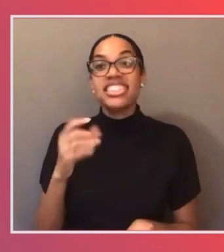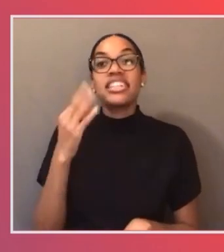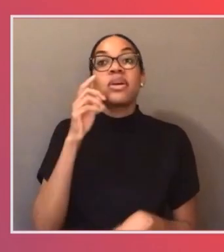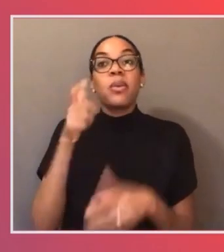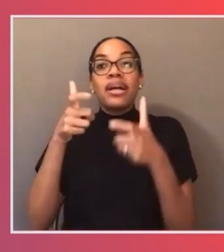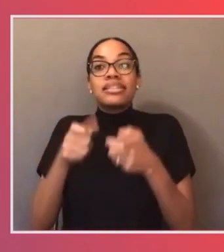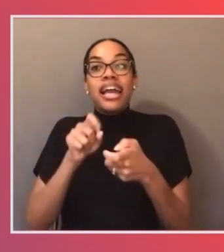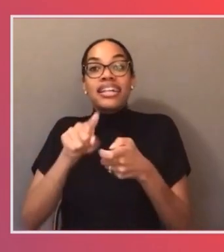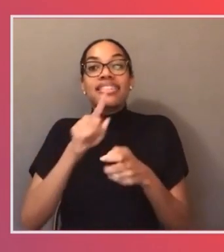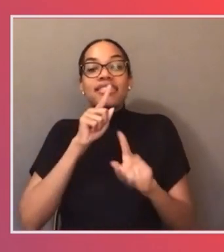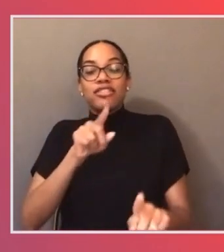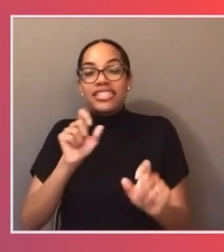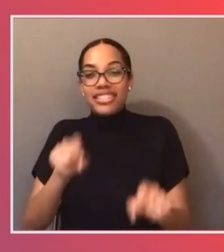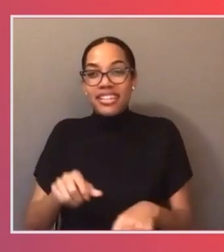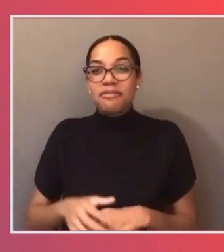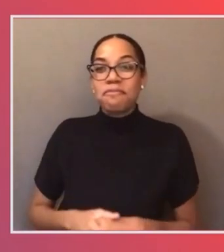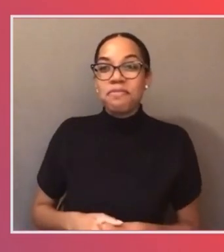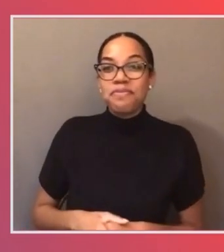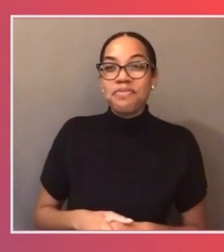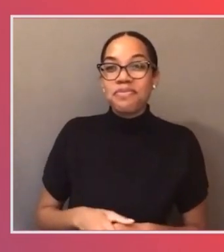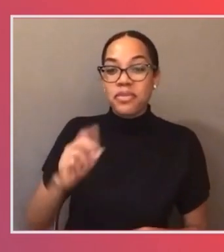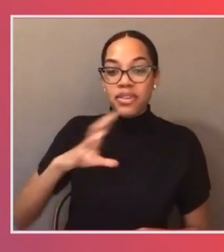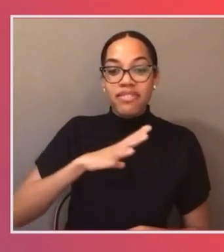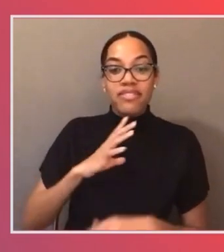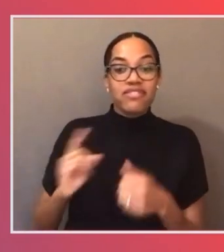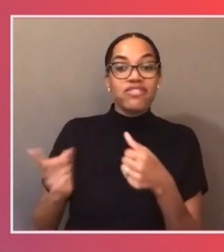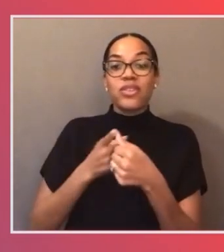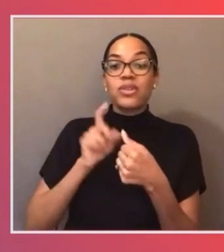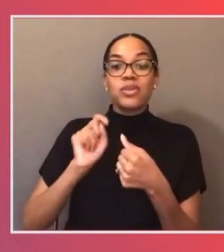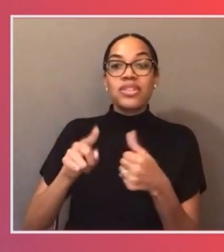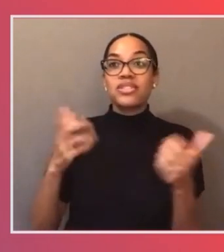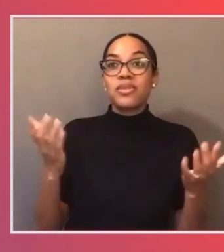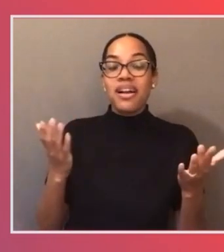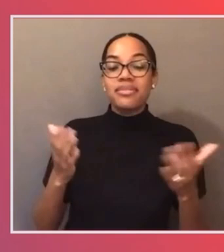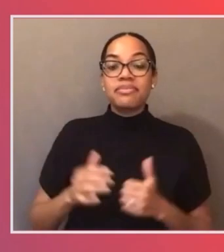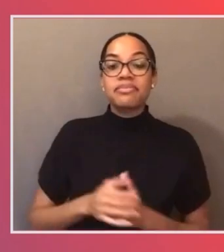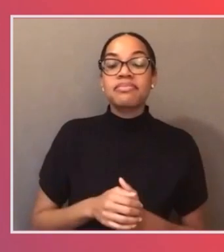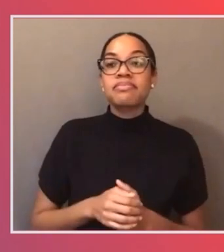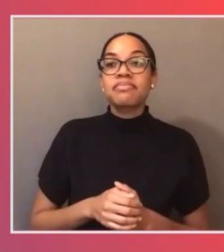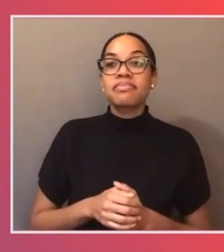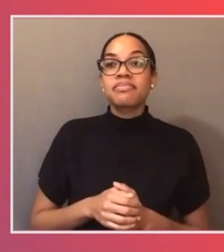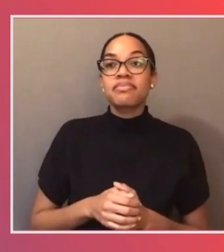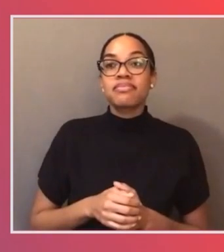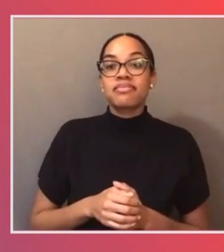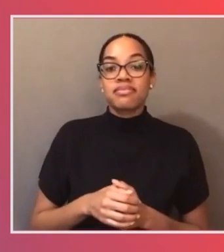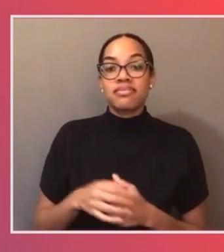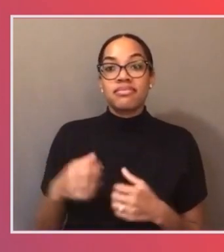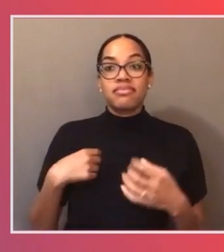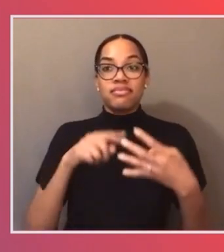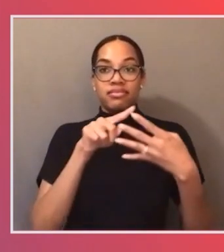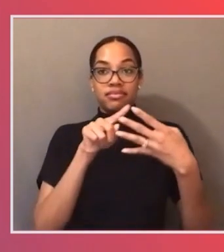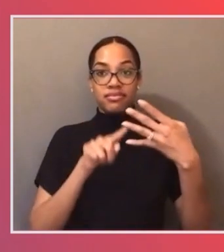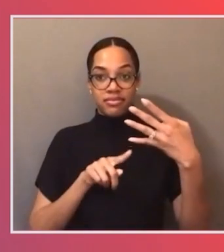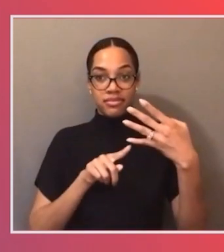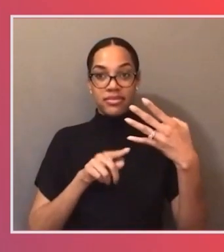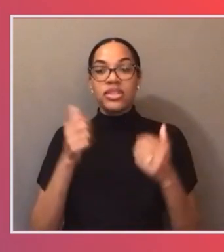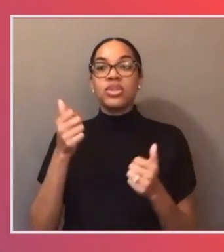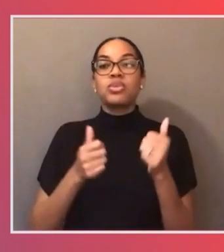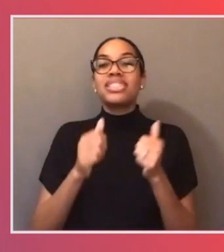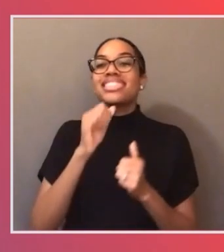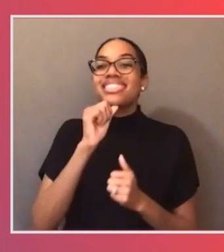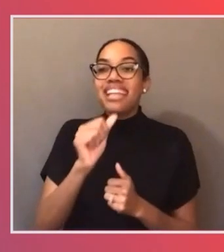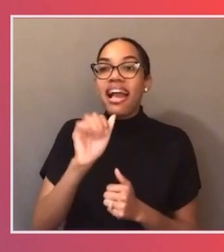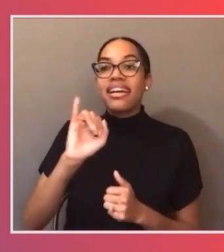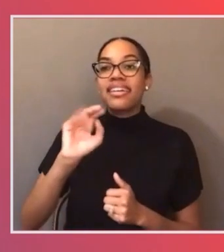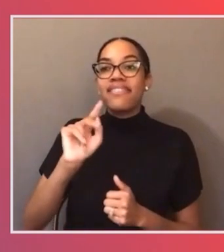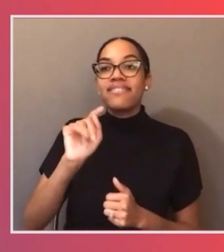question. Which of the following is not an infinity stone? And this is, I'm asking